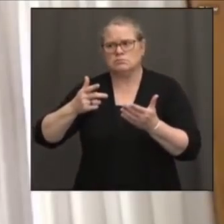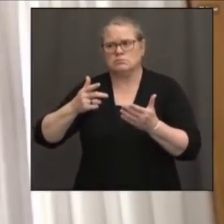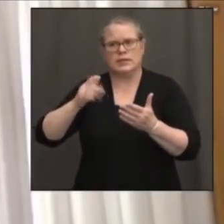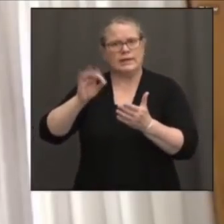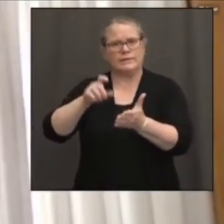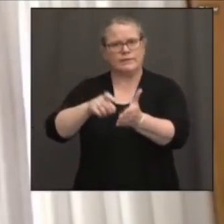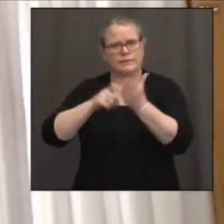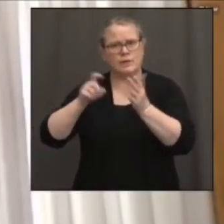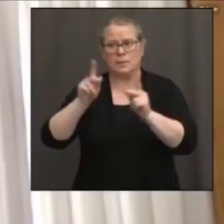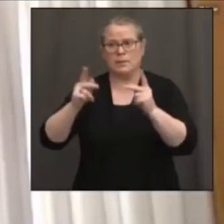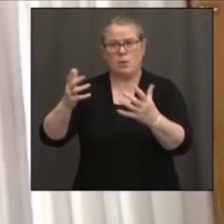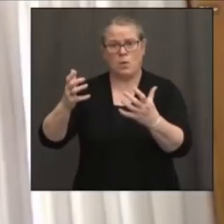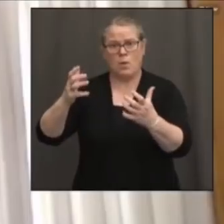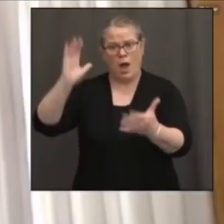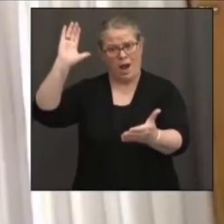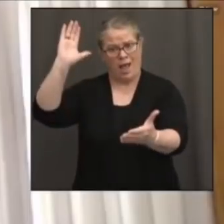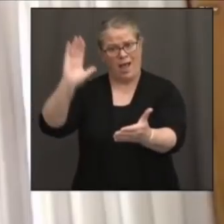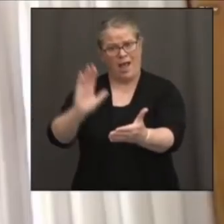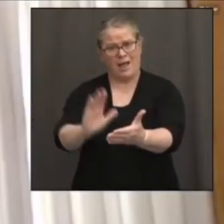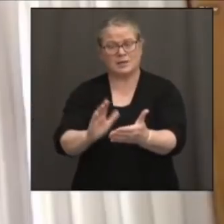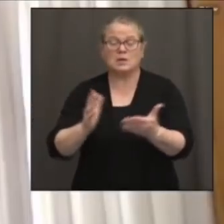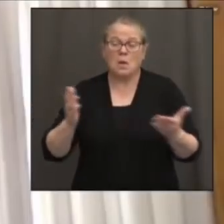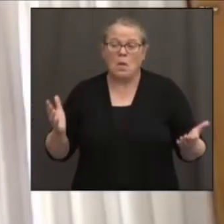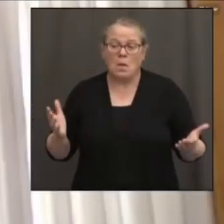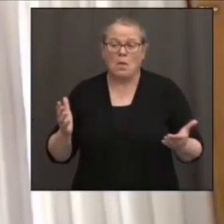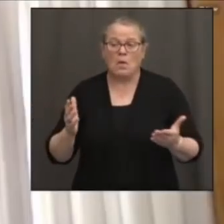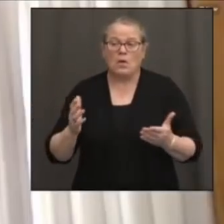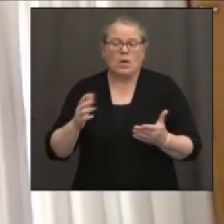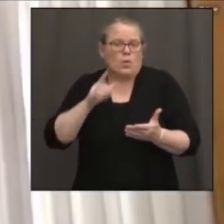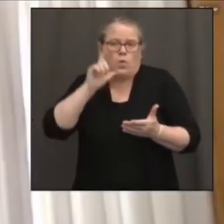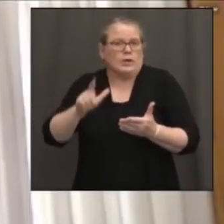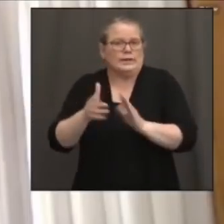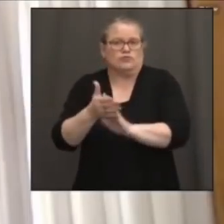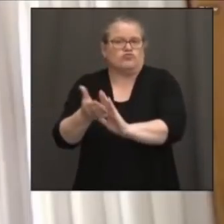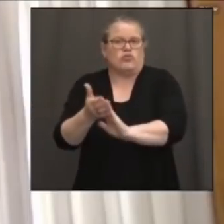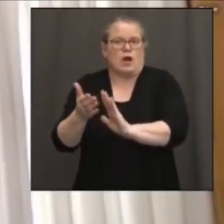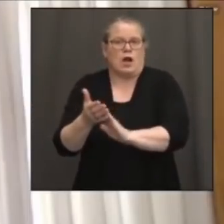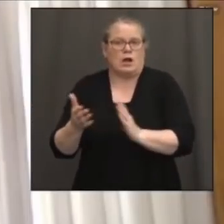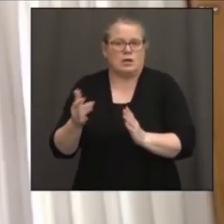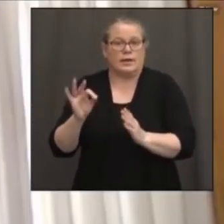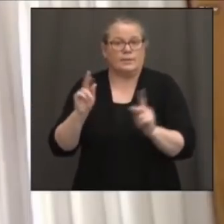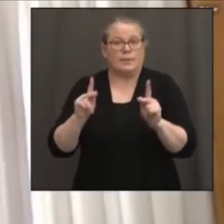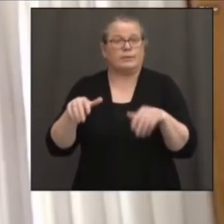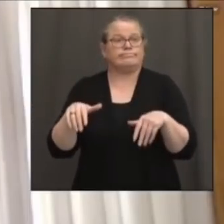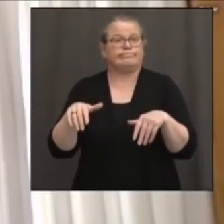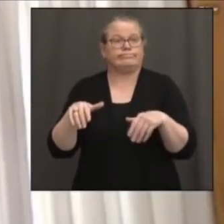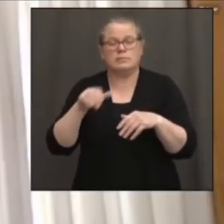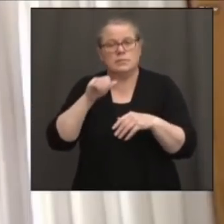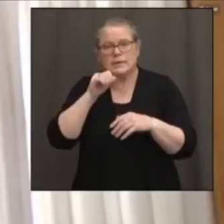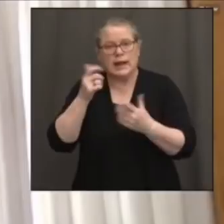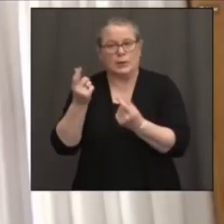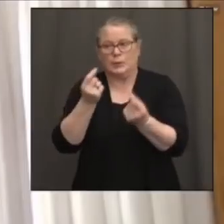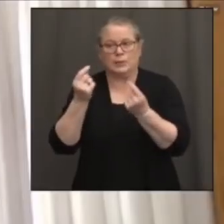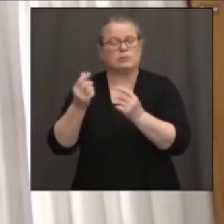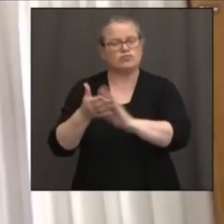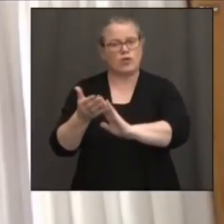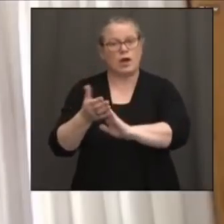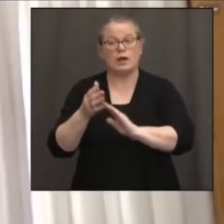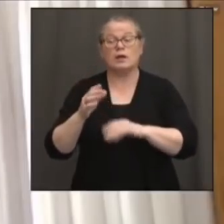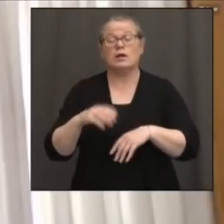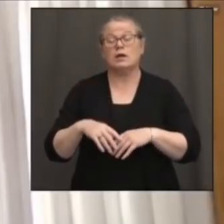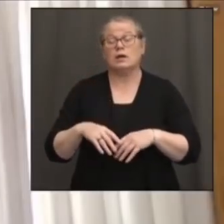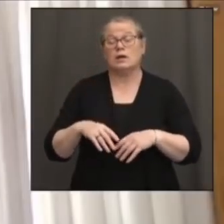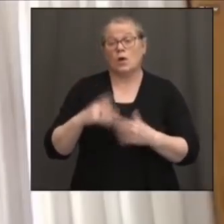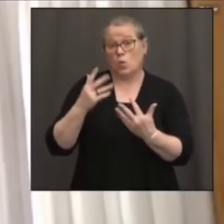can keep most of them going until we get adolescents approved. That 12 to 15-year-old group will come in with some bigger numbers once that's